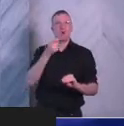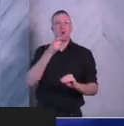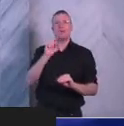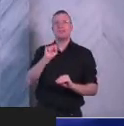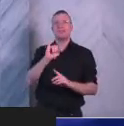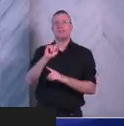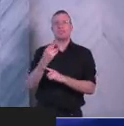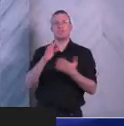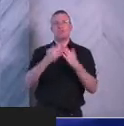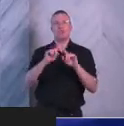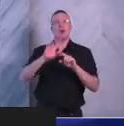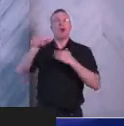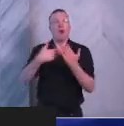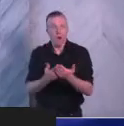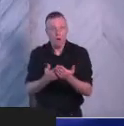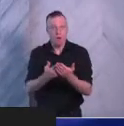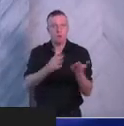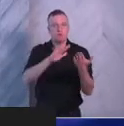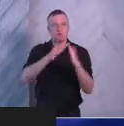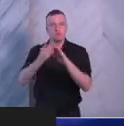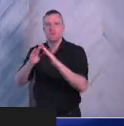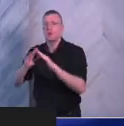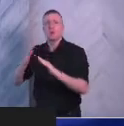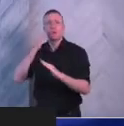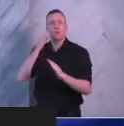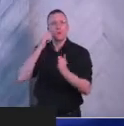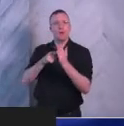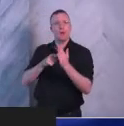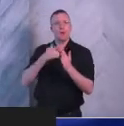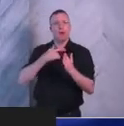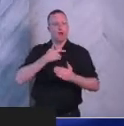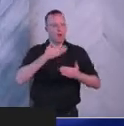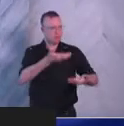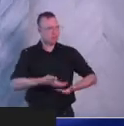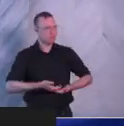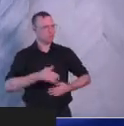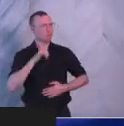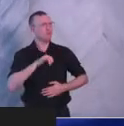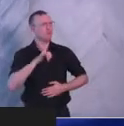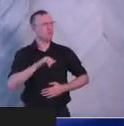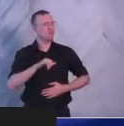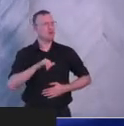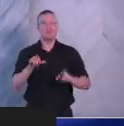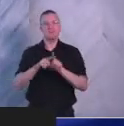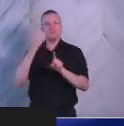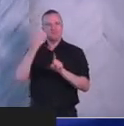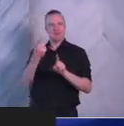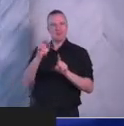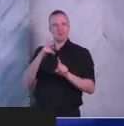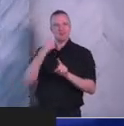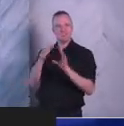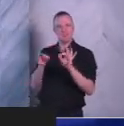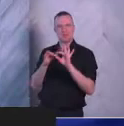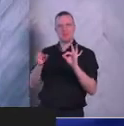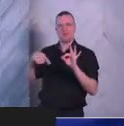but indeed all newcomers know that they're welcome in our community, and that our community is a community that, like Gary said earlier, used to have